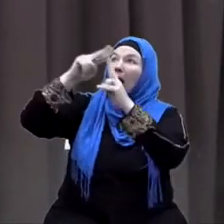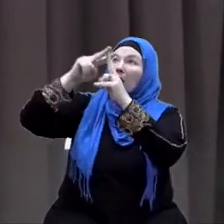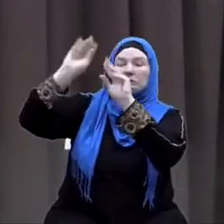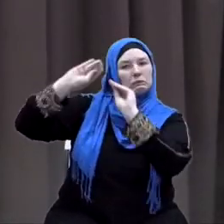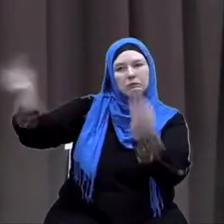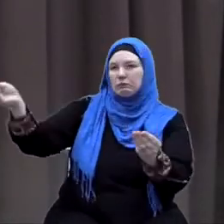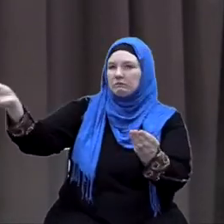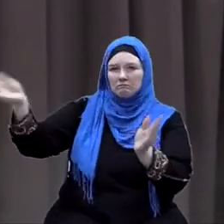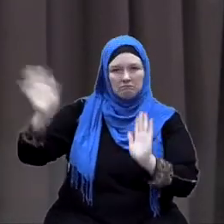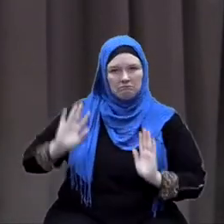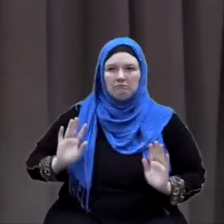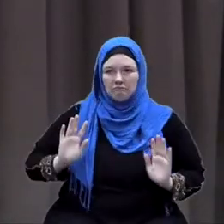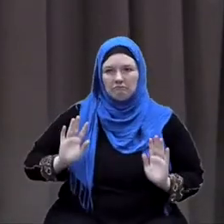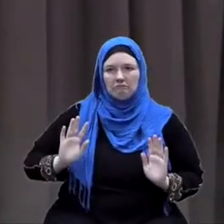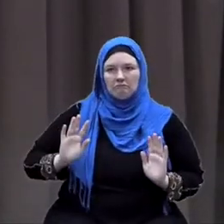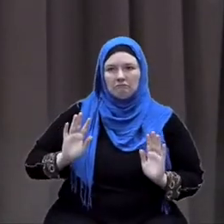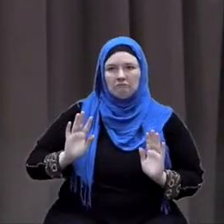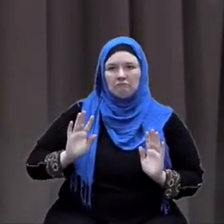Him. None.